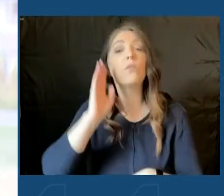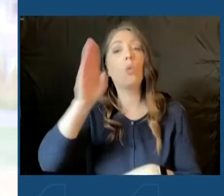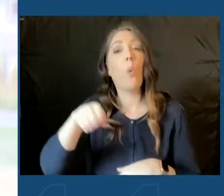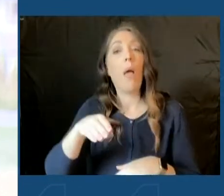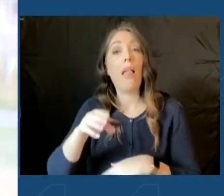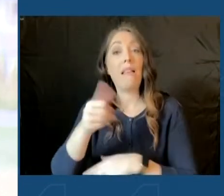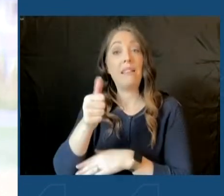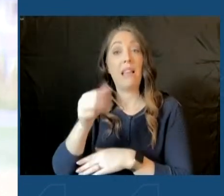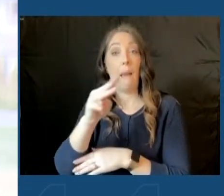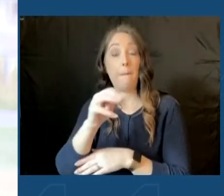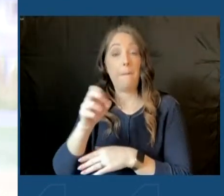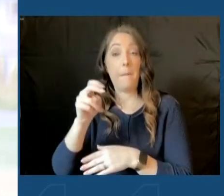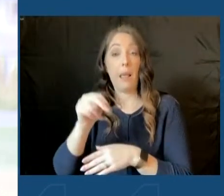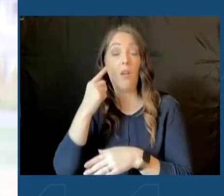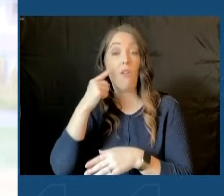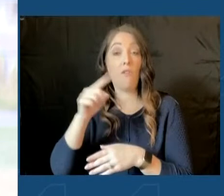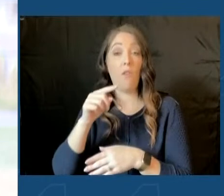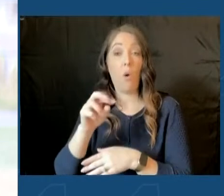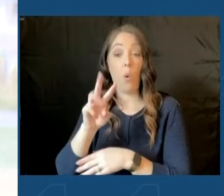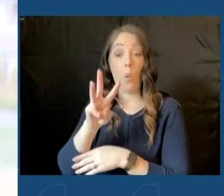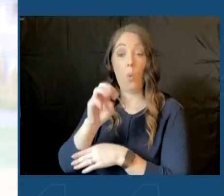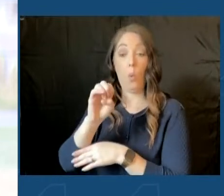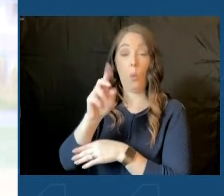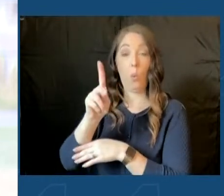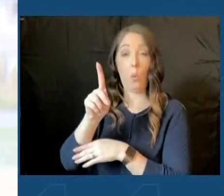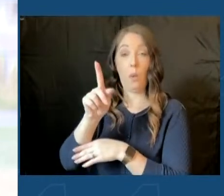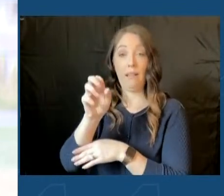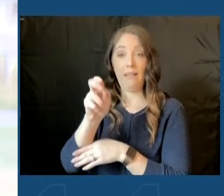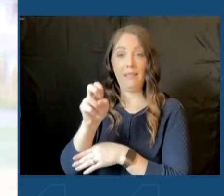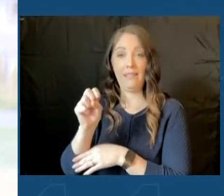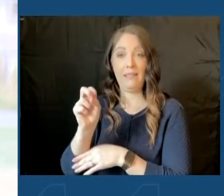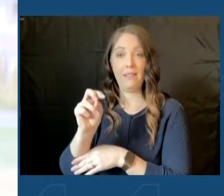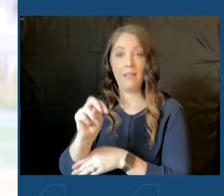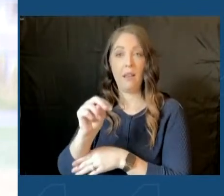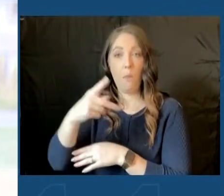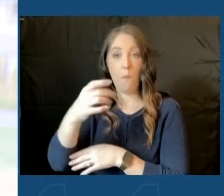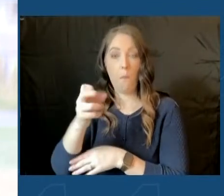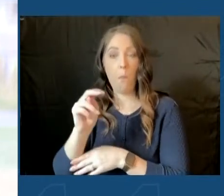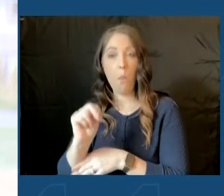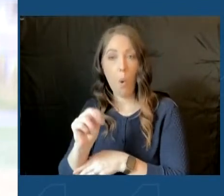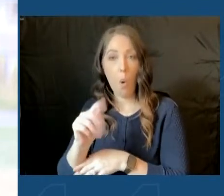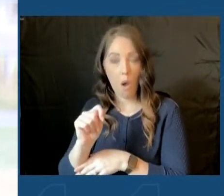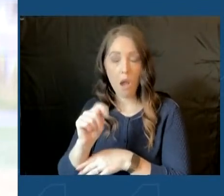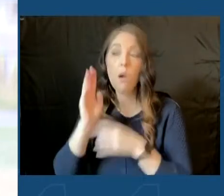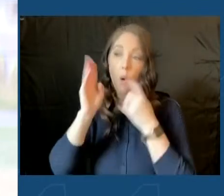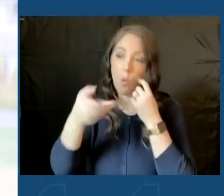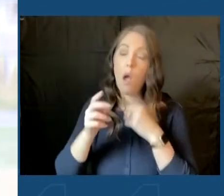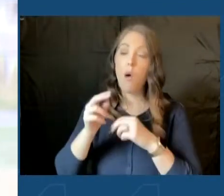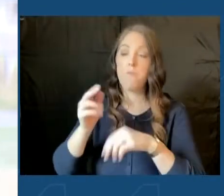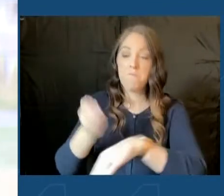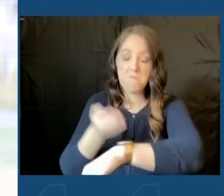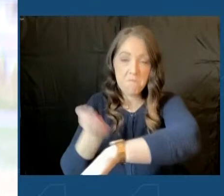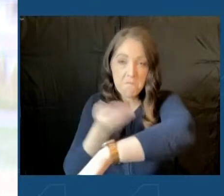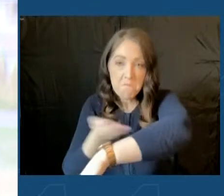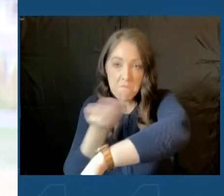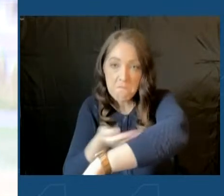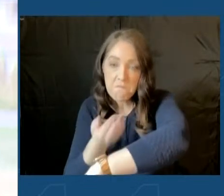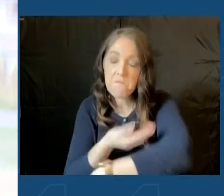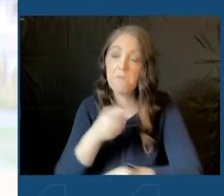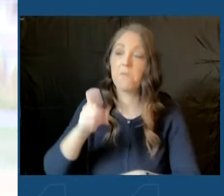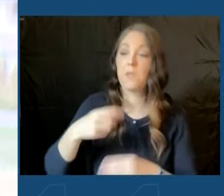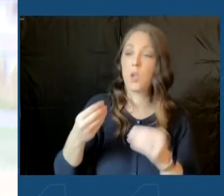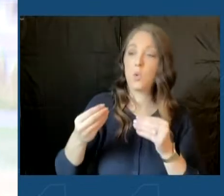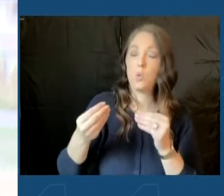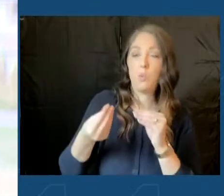Wilkinson Point. We all love it. It's a big attraction, but it doesn't quite have the amenities that it should have. New spaces for events,